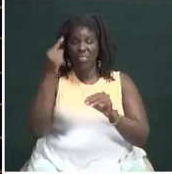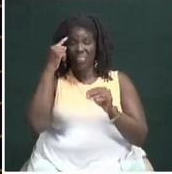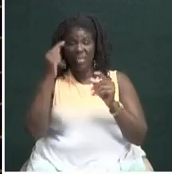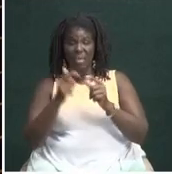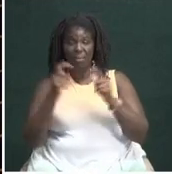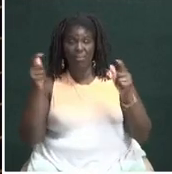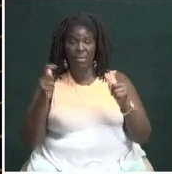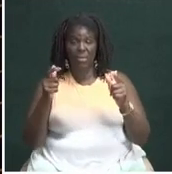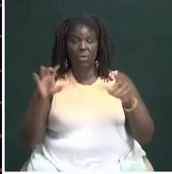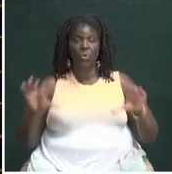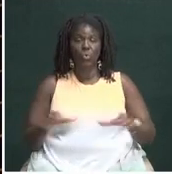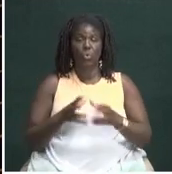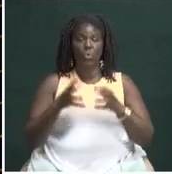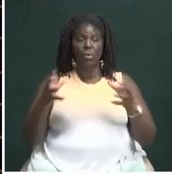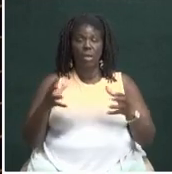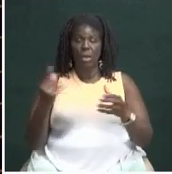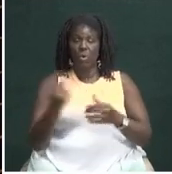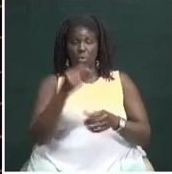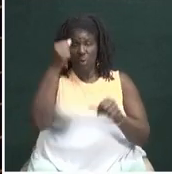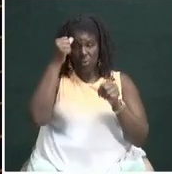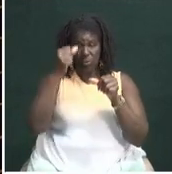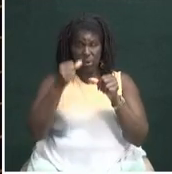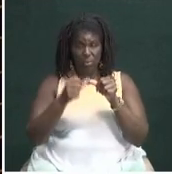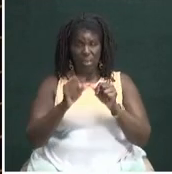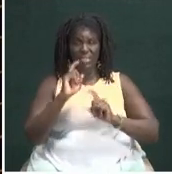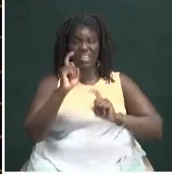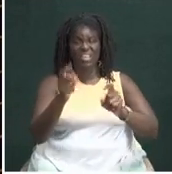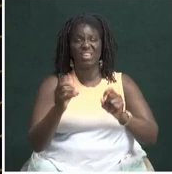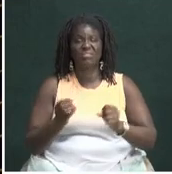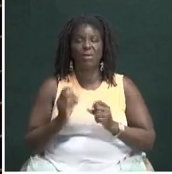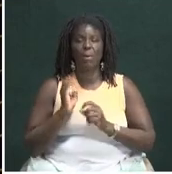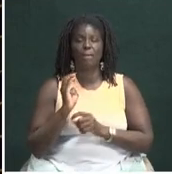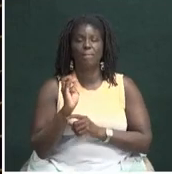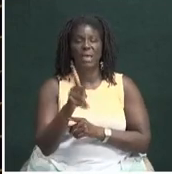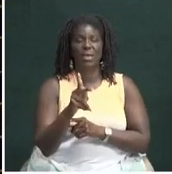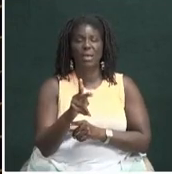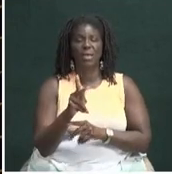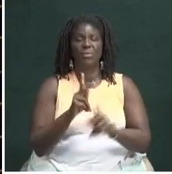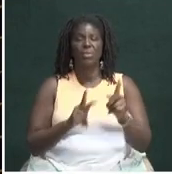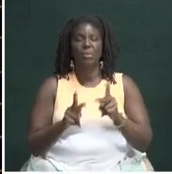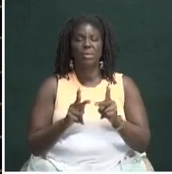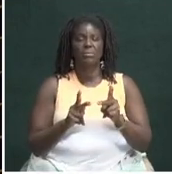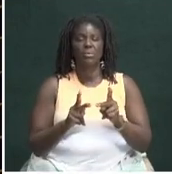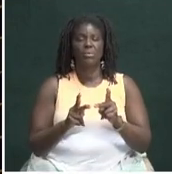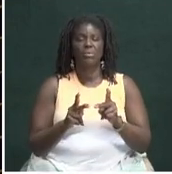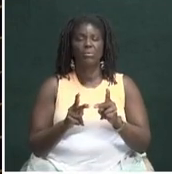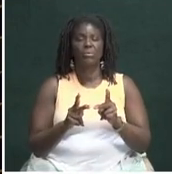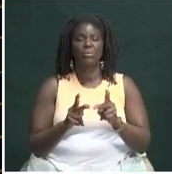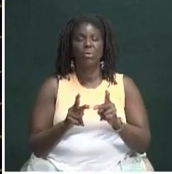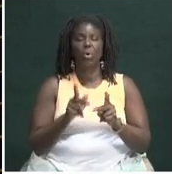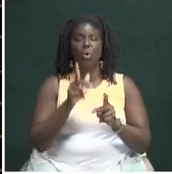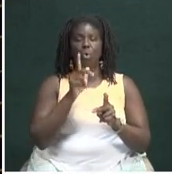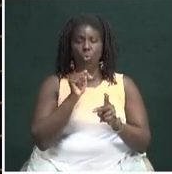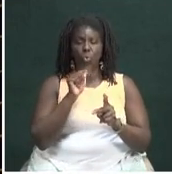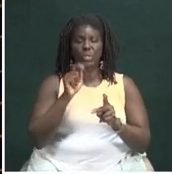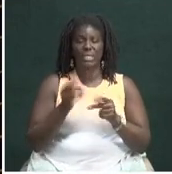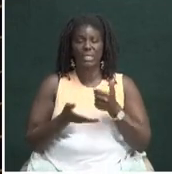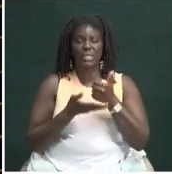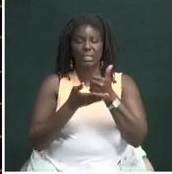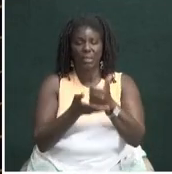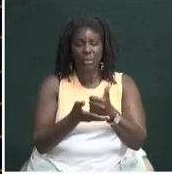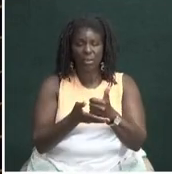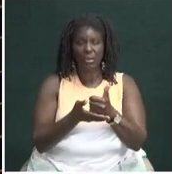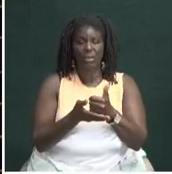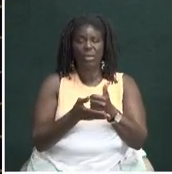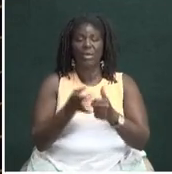much, and always remember to give back to those behind you and those who have helped you. Keep